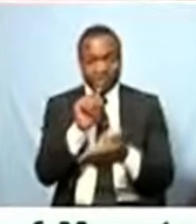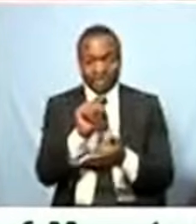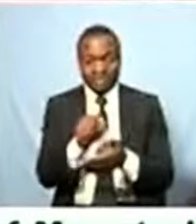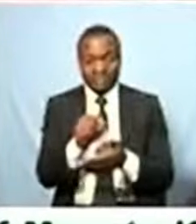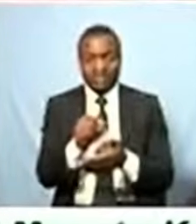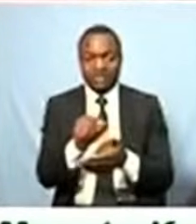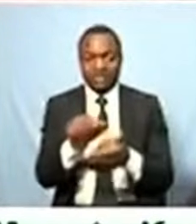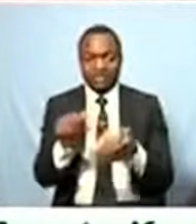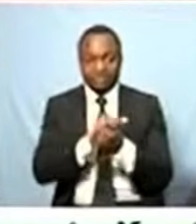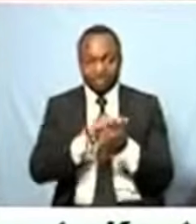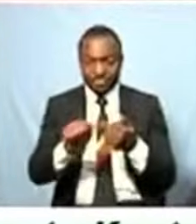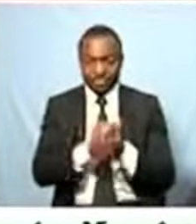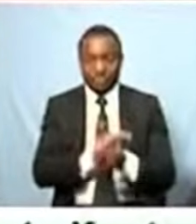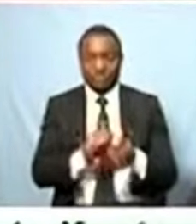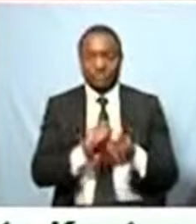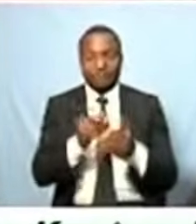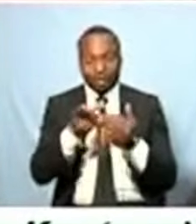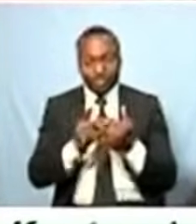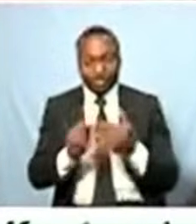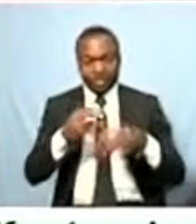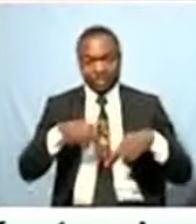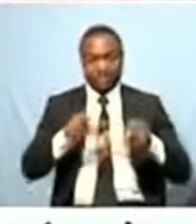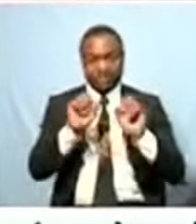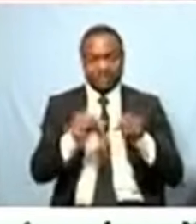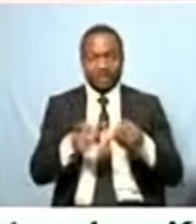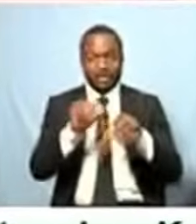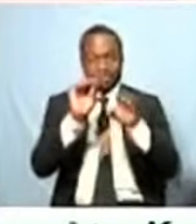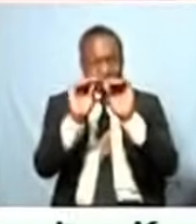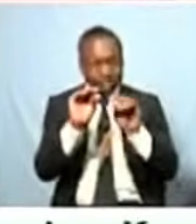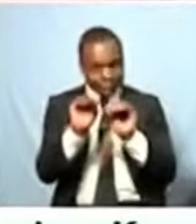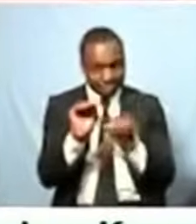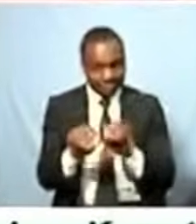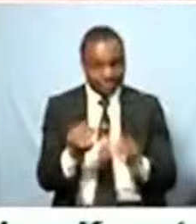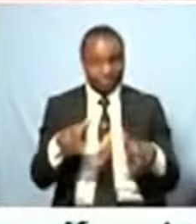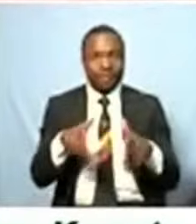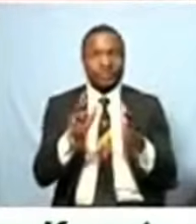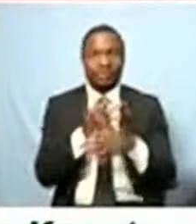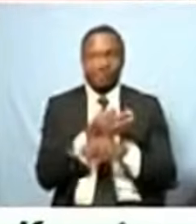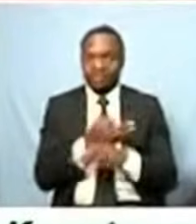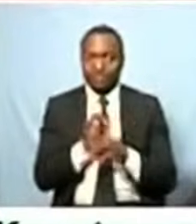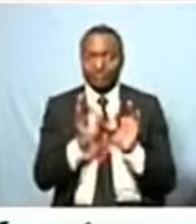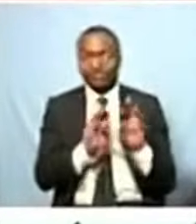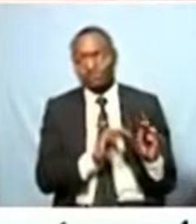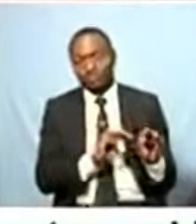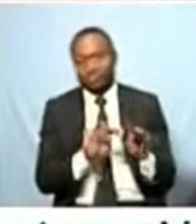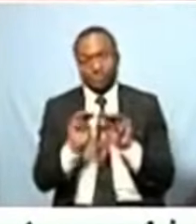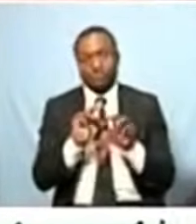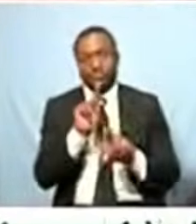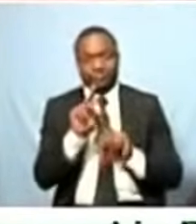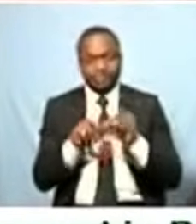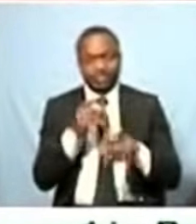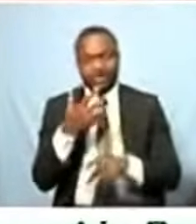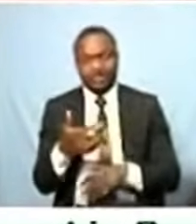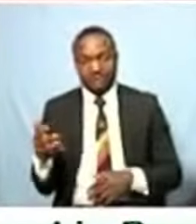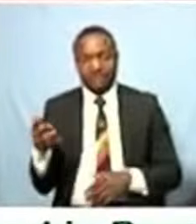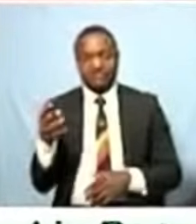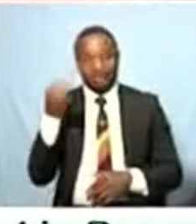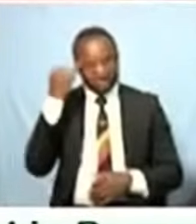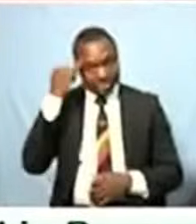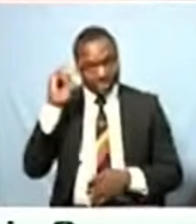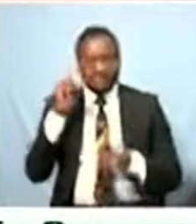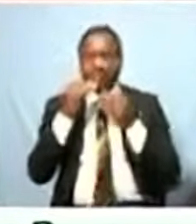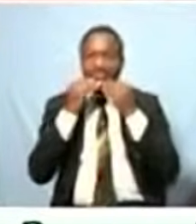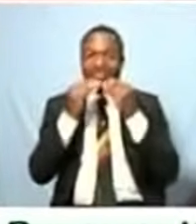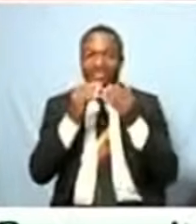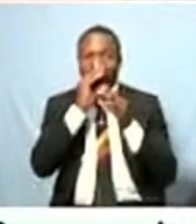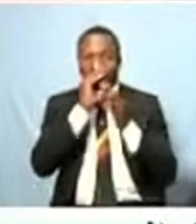stretch is worked on as soon as possible, so that we can allow free movement of people, goods and ideas? Thank you,